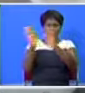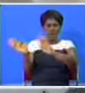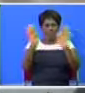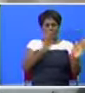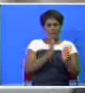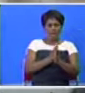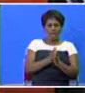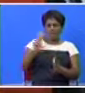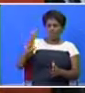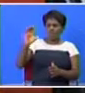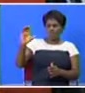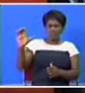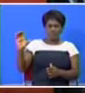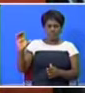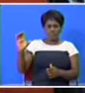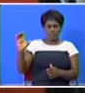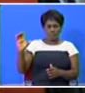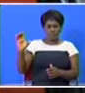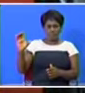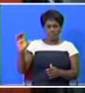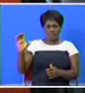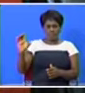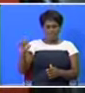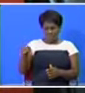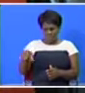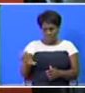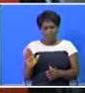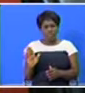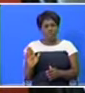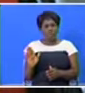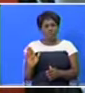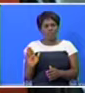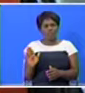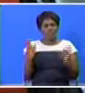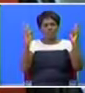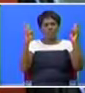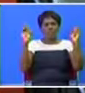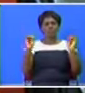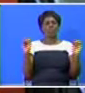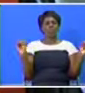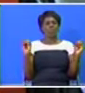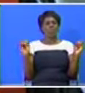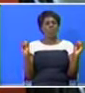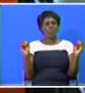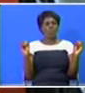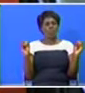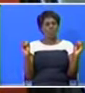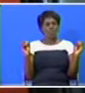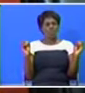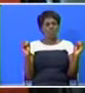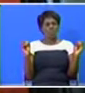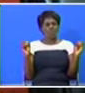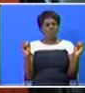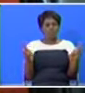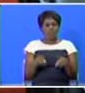Chama cha Uzalendo. So whether she lawfully joined Wiper was not an issue that was addressed by the committee. In any case, that issue had been